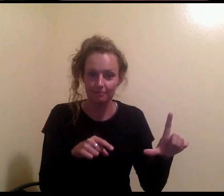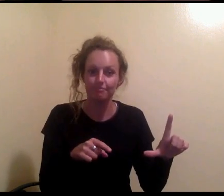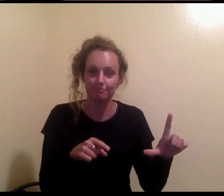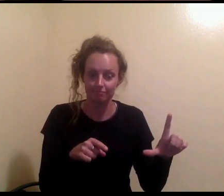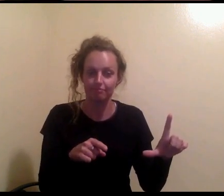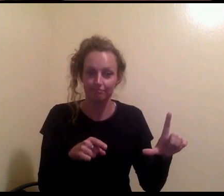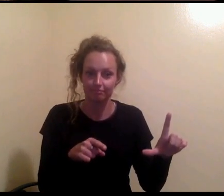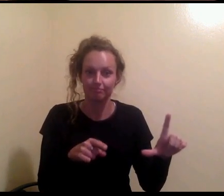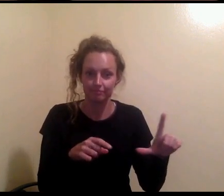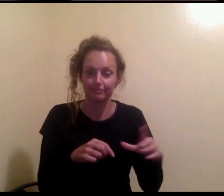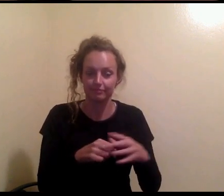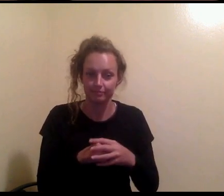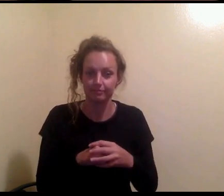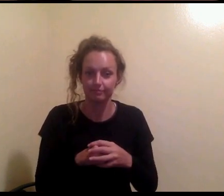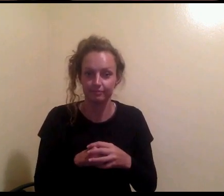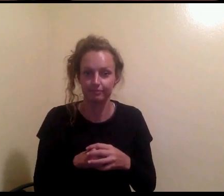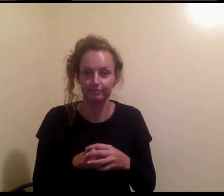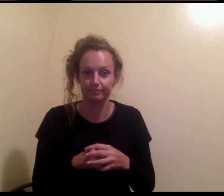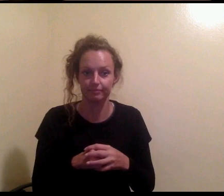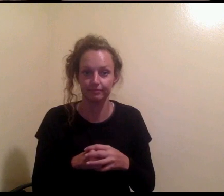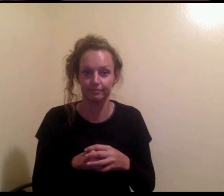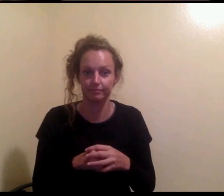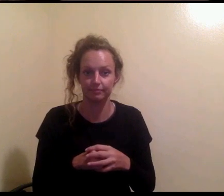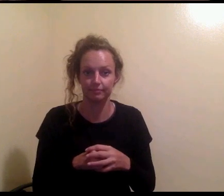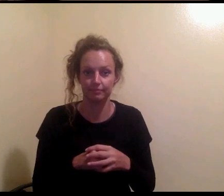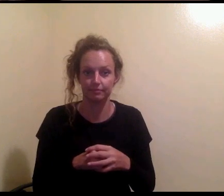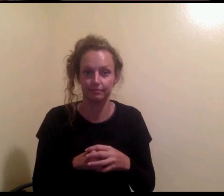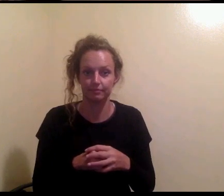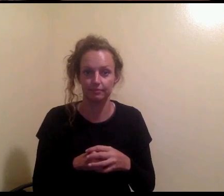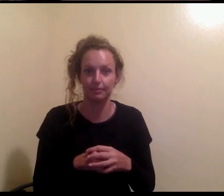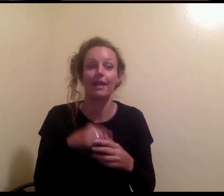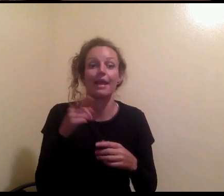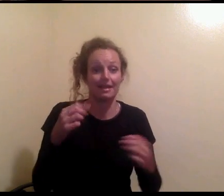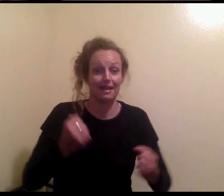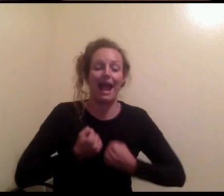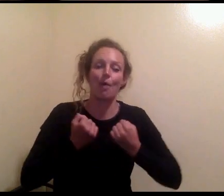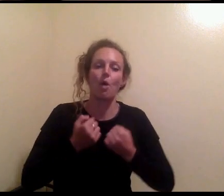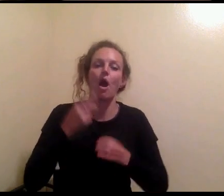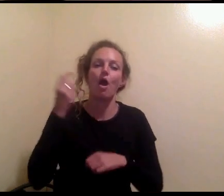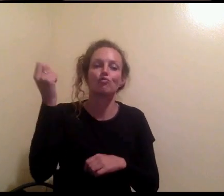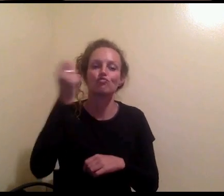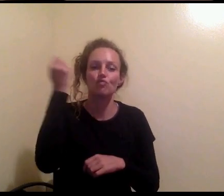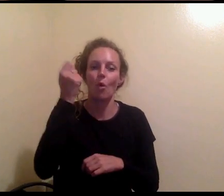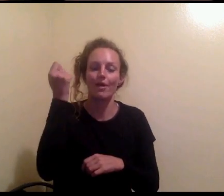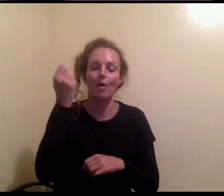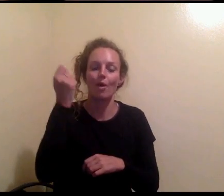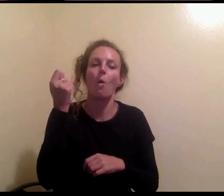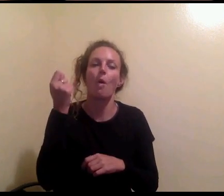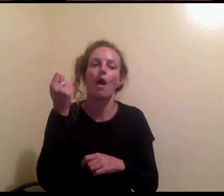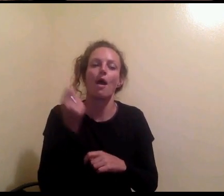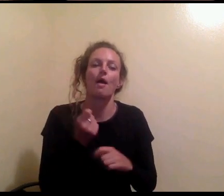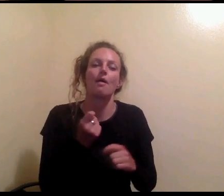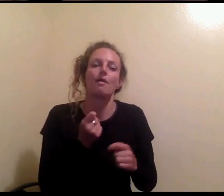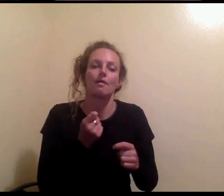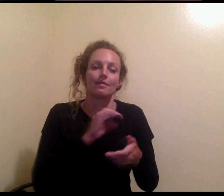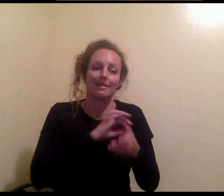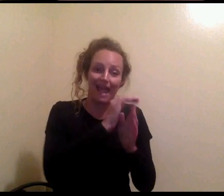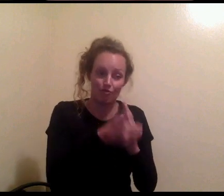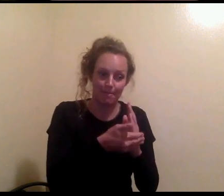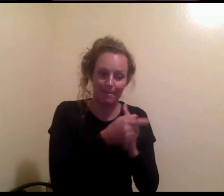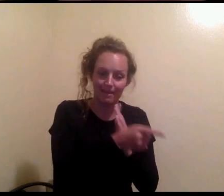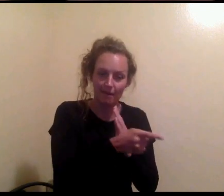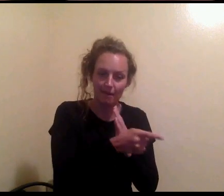represent, you guys have obviously already decided this is important, and I know you've done some incredible work to accommodate disabled